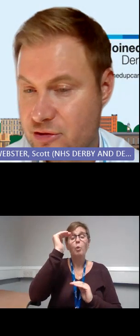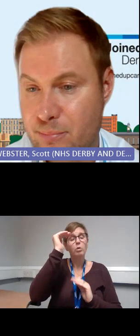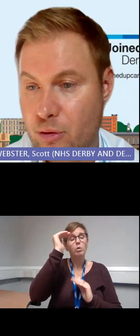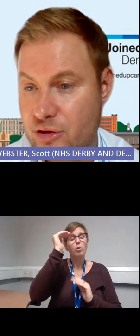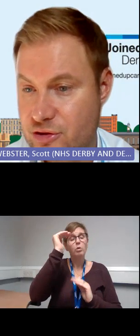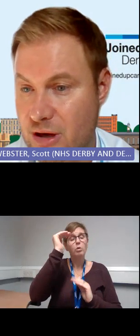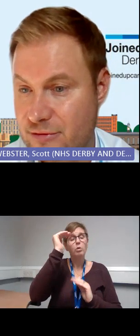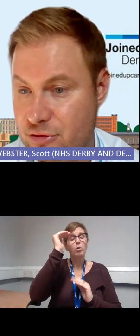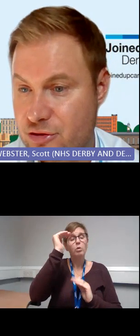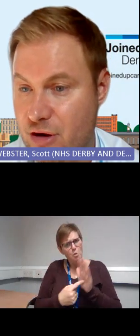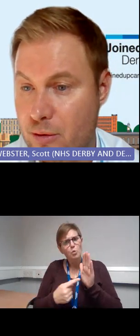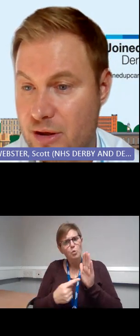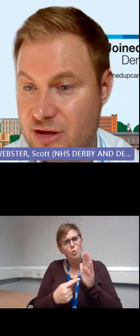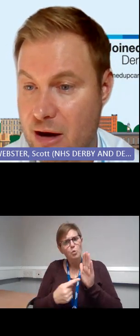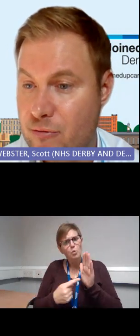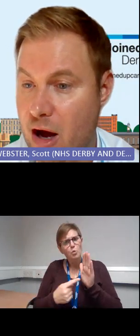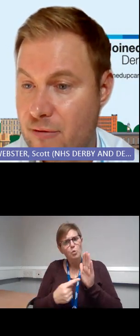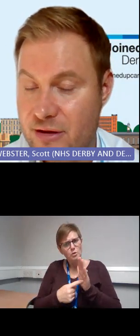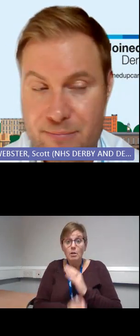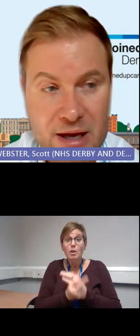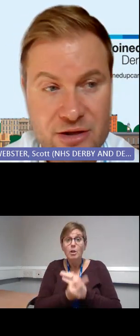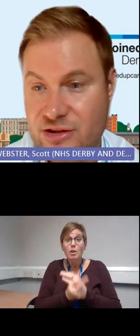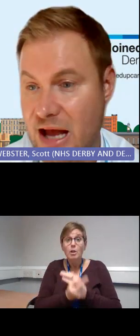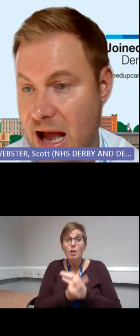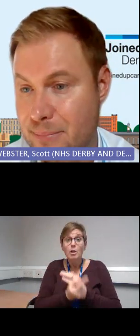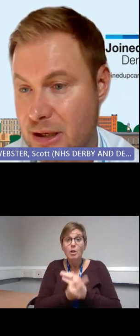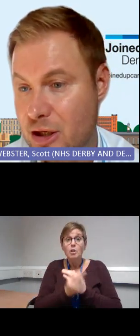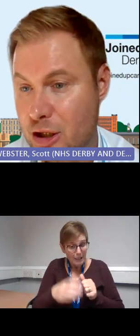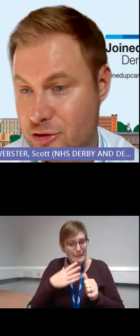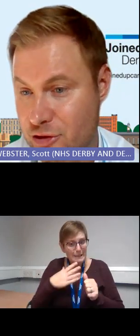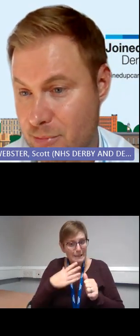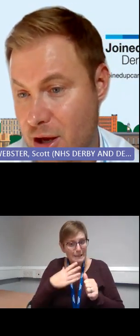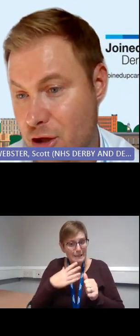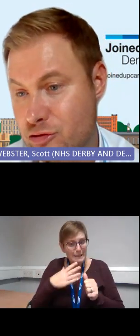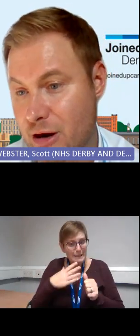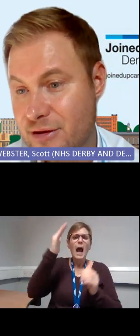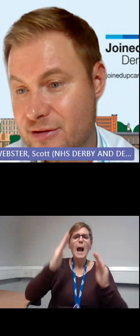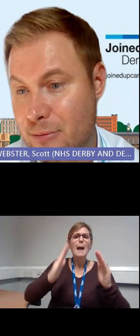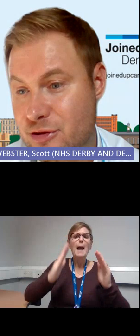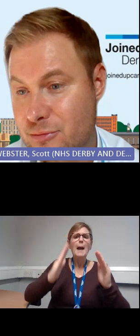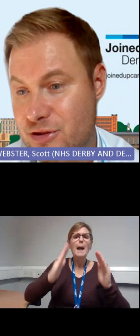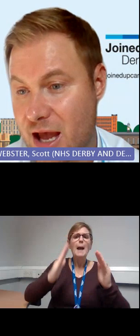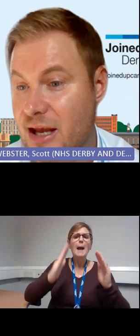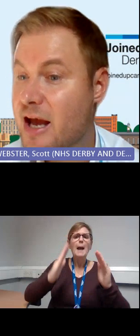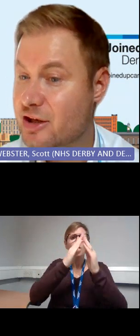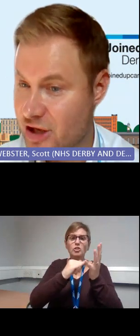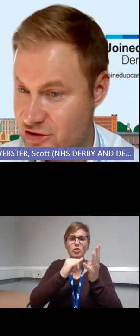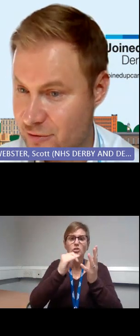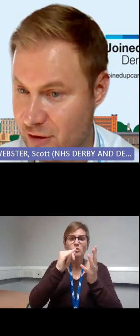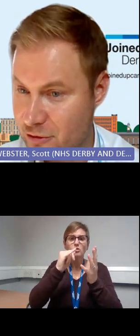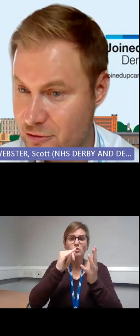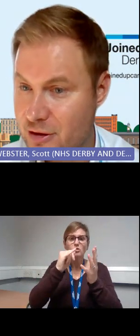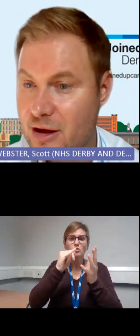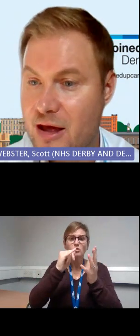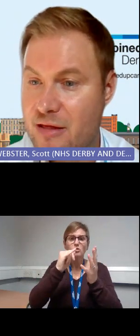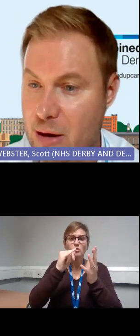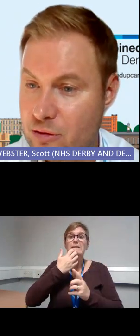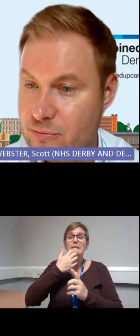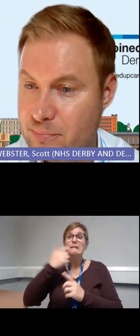to get support as soon after a stroke, is that rather than patients in the High Peak and Glossop travelling down to, say,